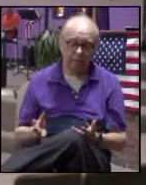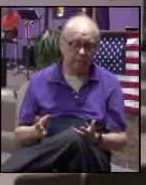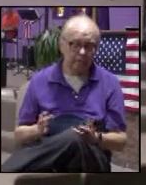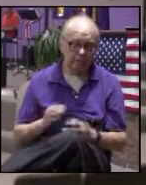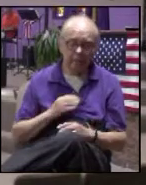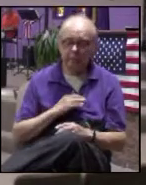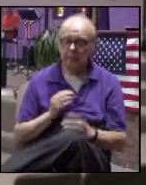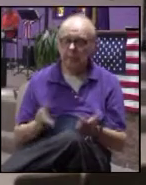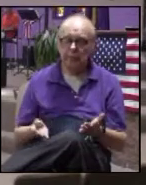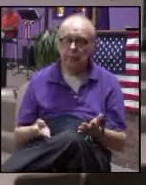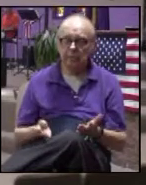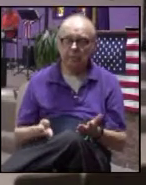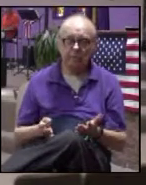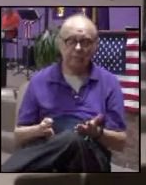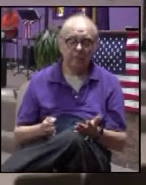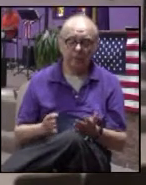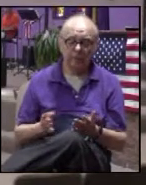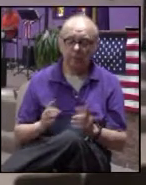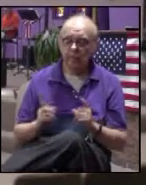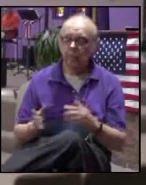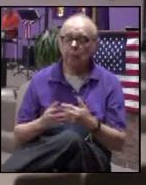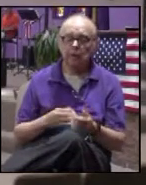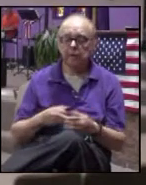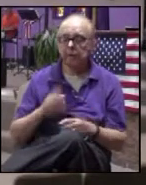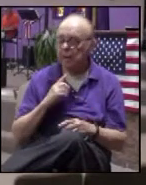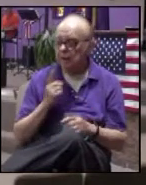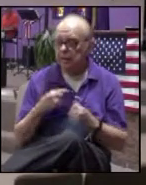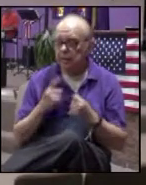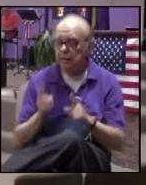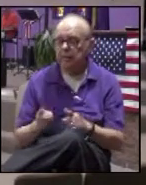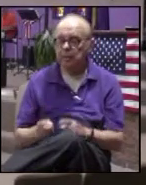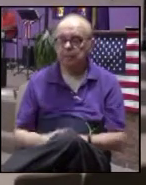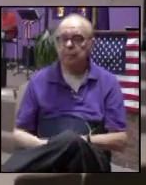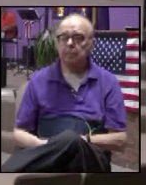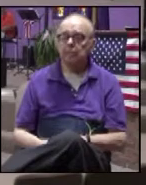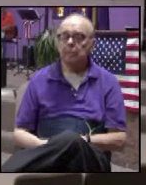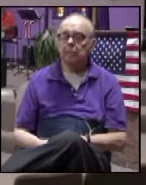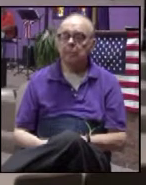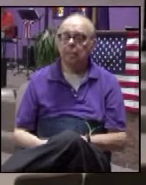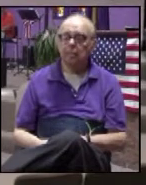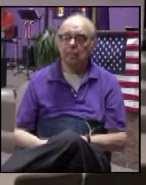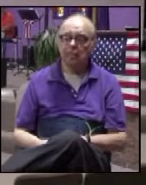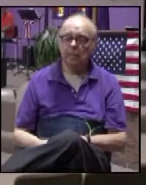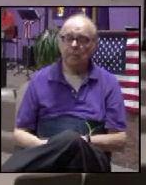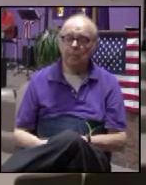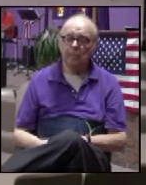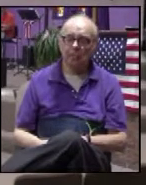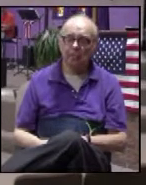go wherever God's telling you to go.